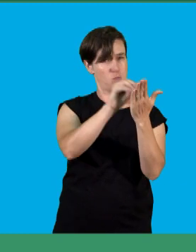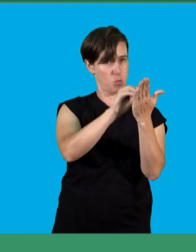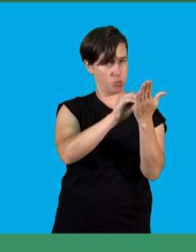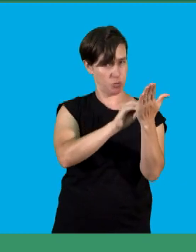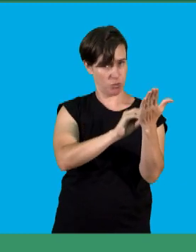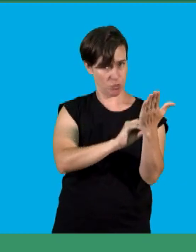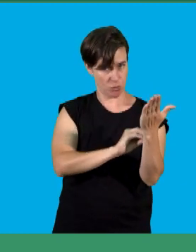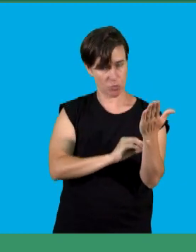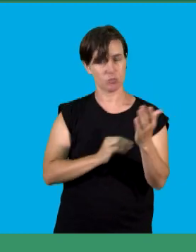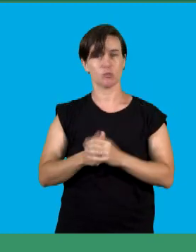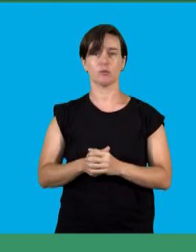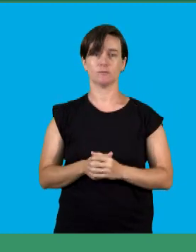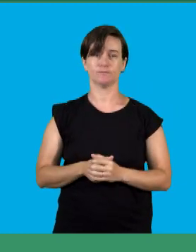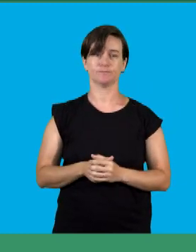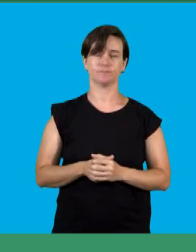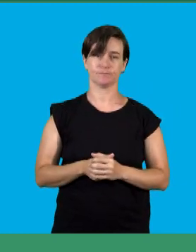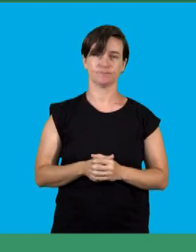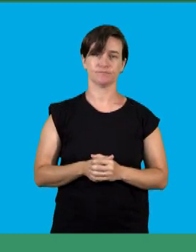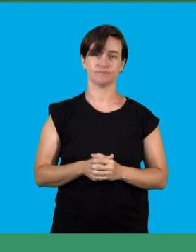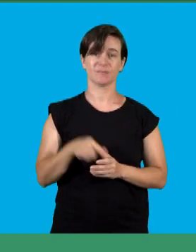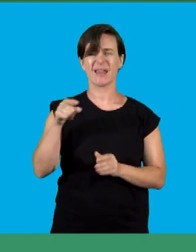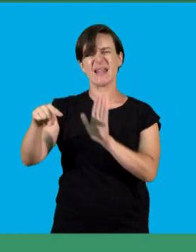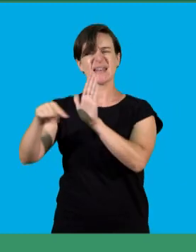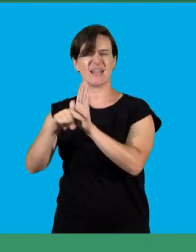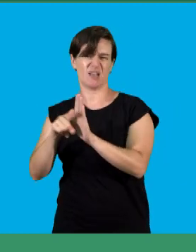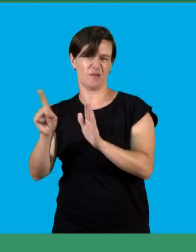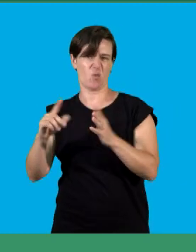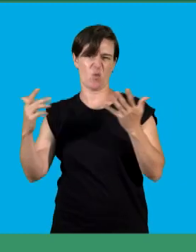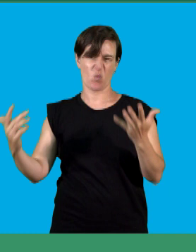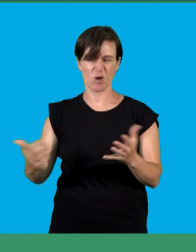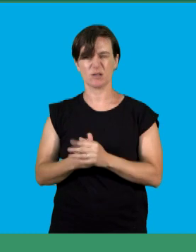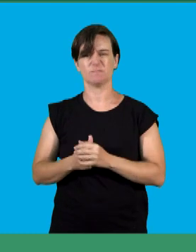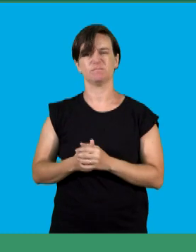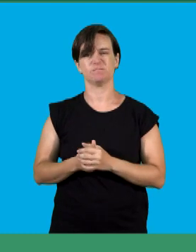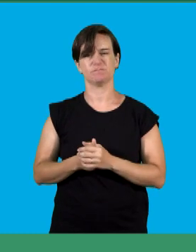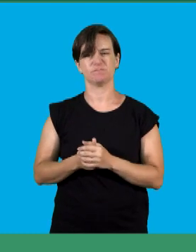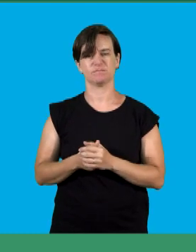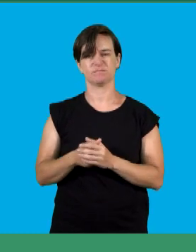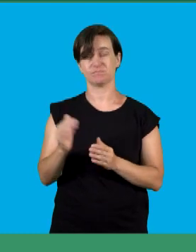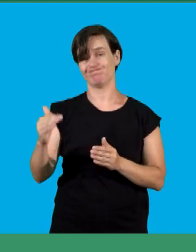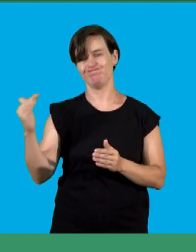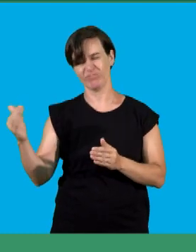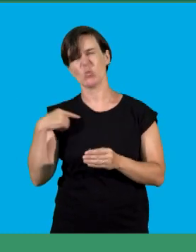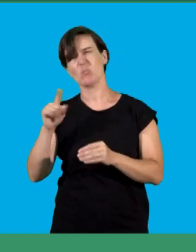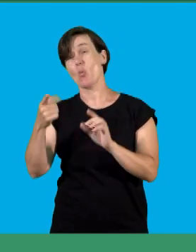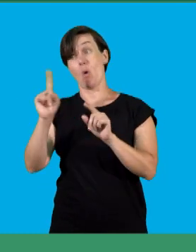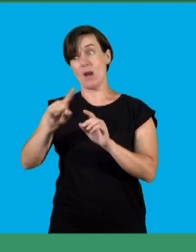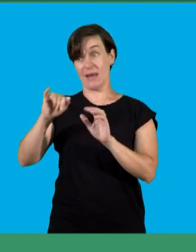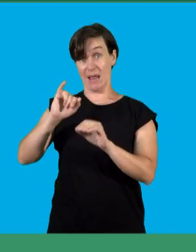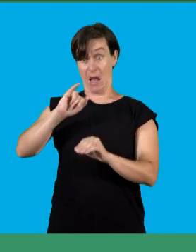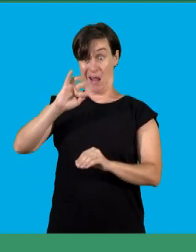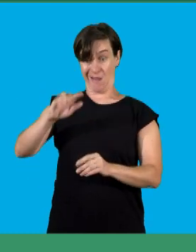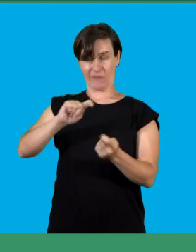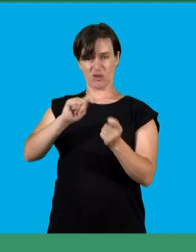Right, this is what we want. This is what we want. And then the negatives, you write the negative this side. And then afterwards,